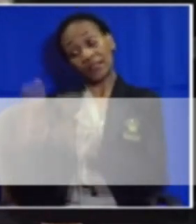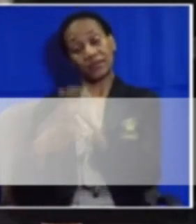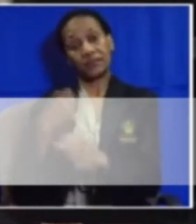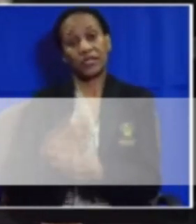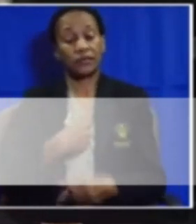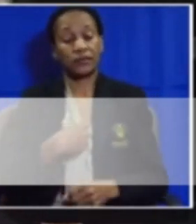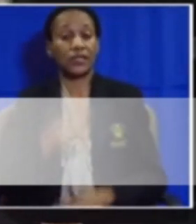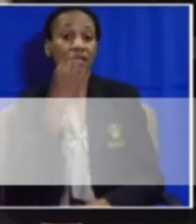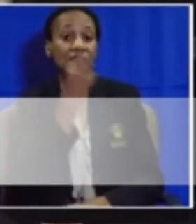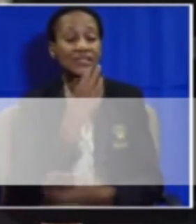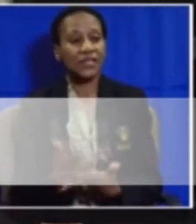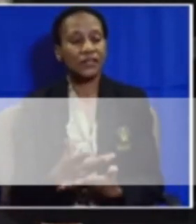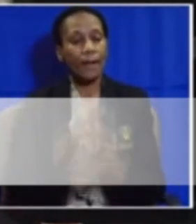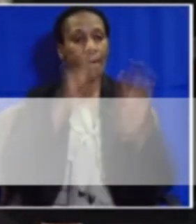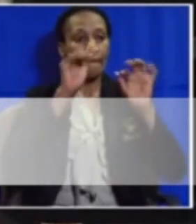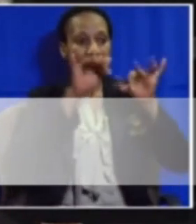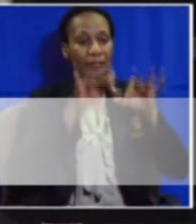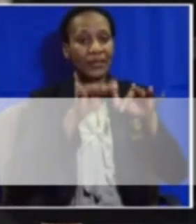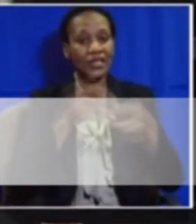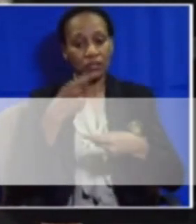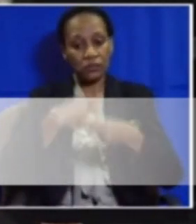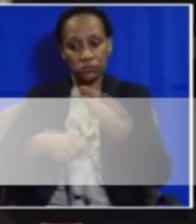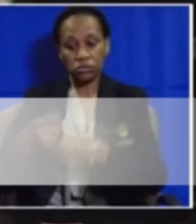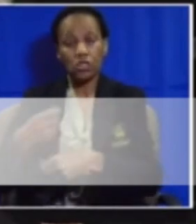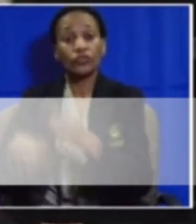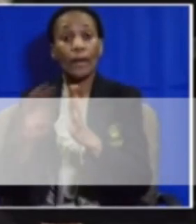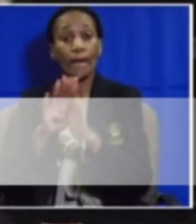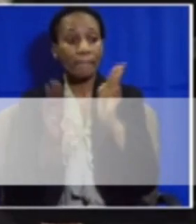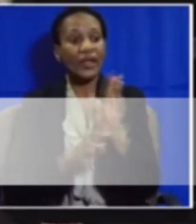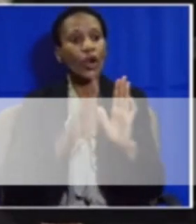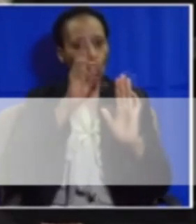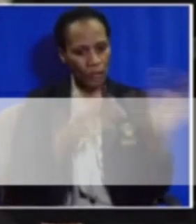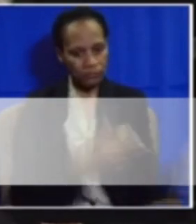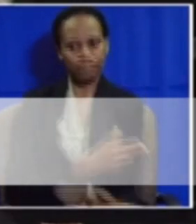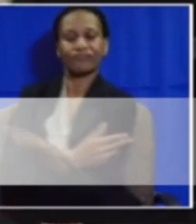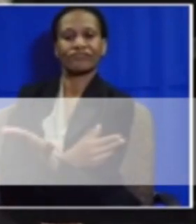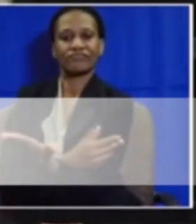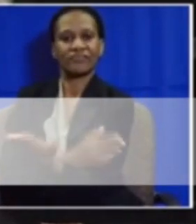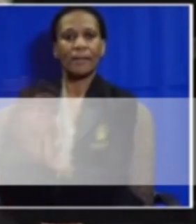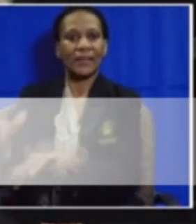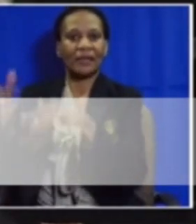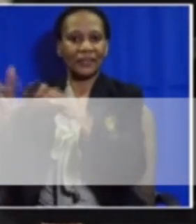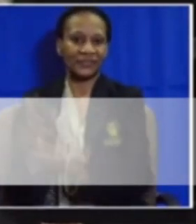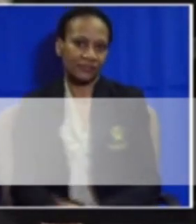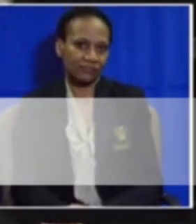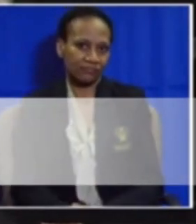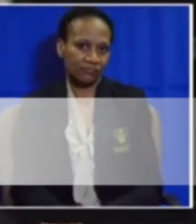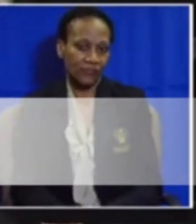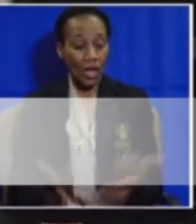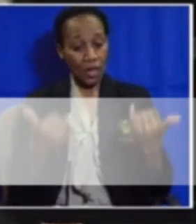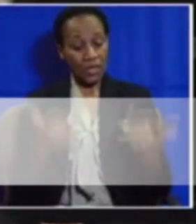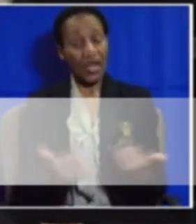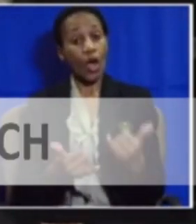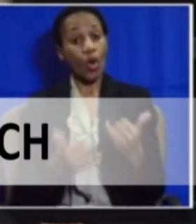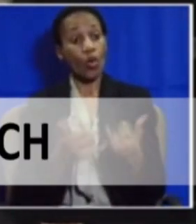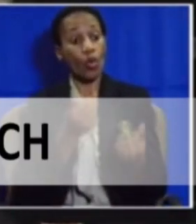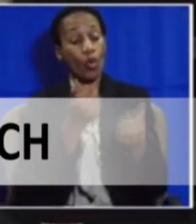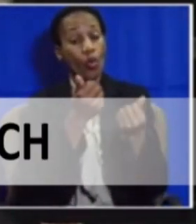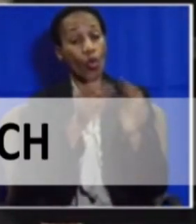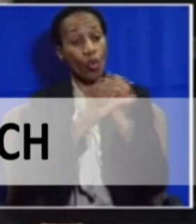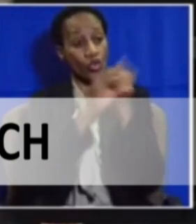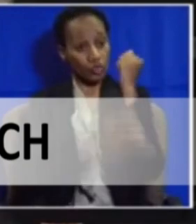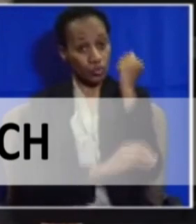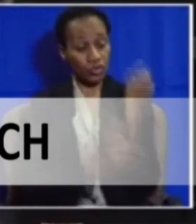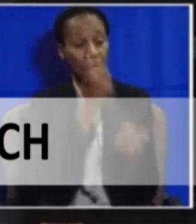Public Procurement Bill will be tabled before this Parliament. In the light of the current Constitutional Court